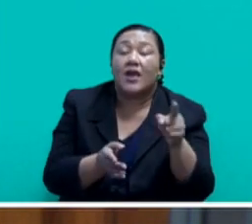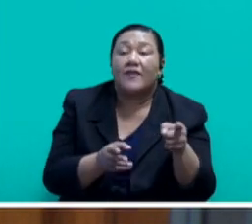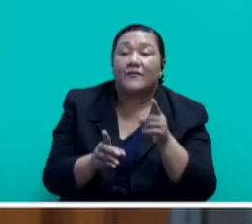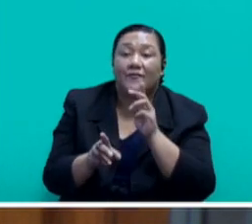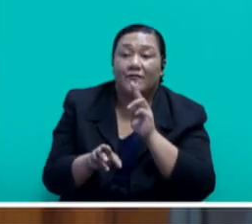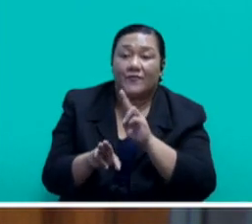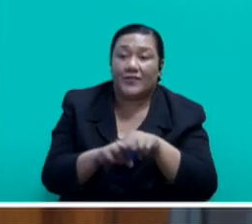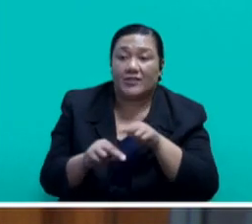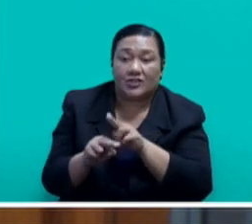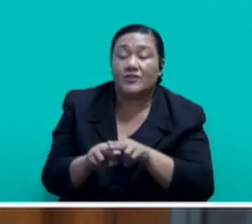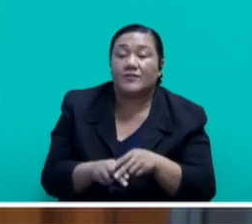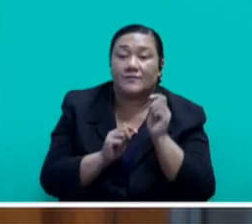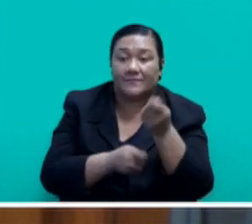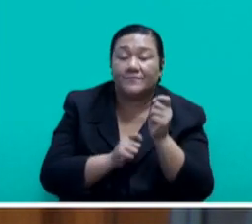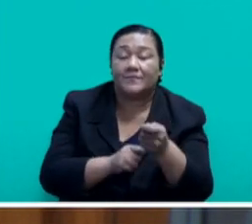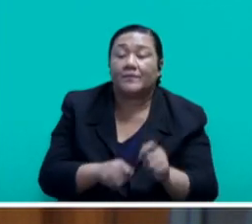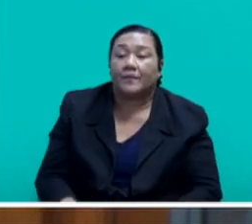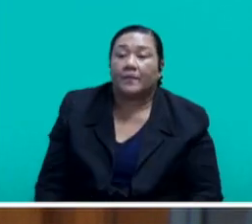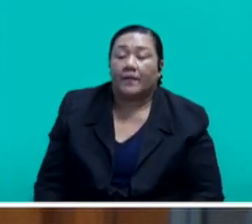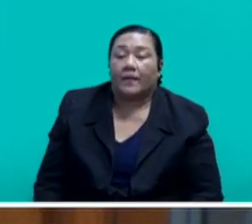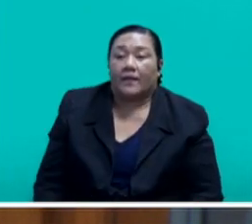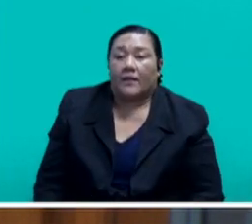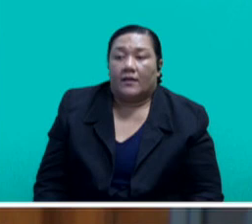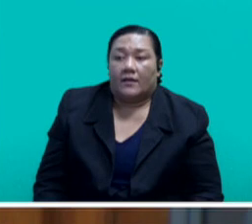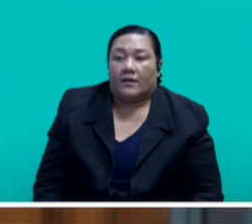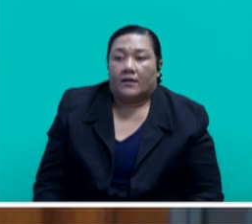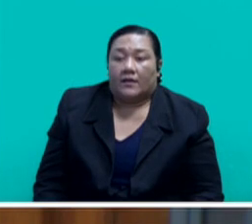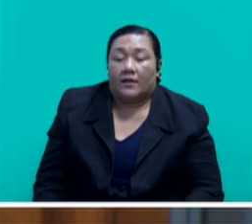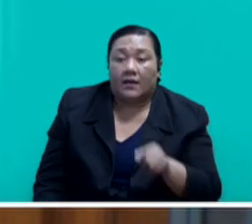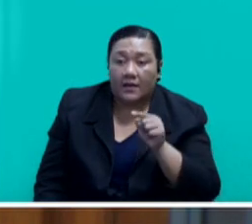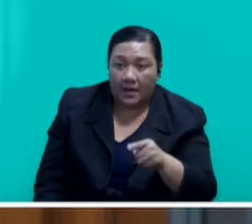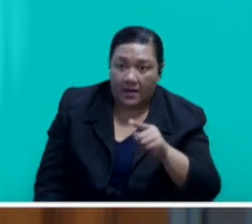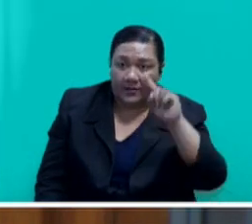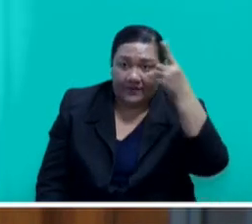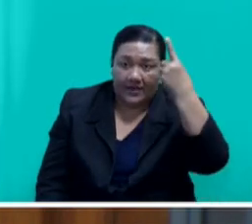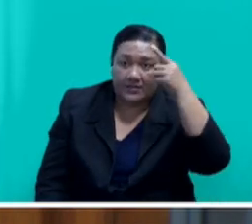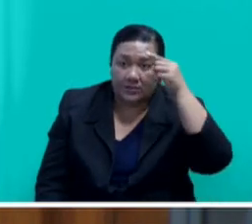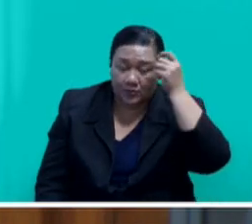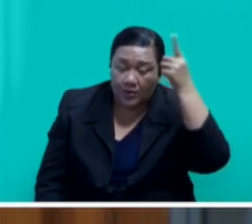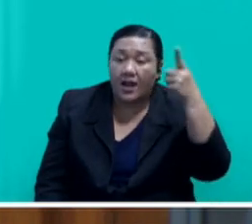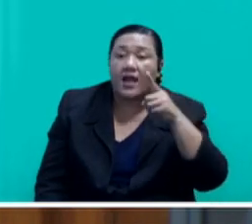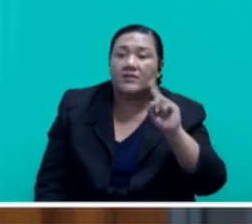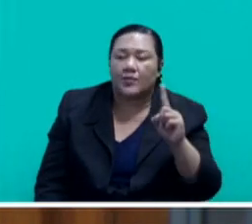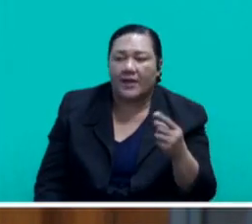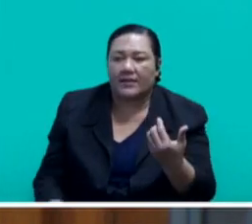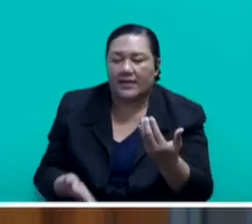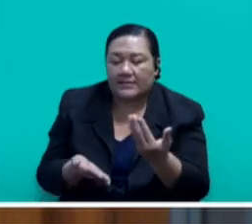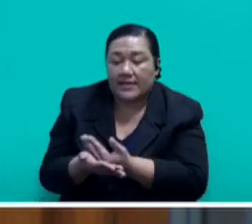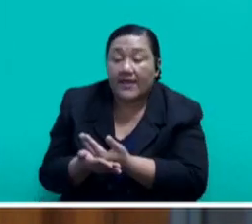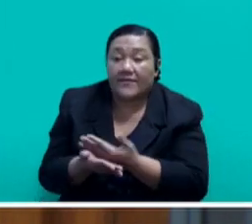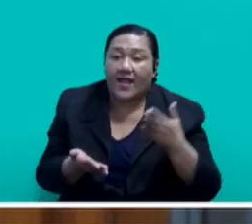First and foremost, in realizing this is to ensure that the staff resides in a safe and healthy standard